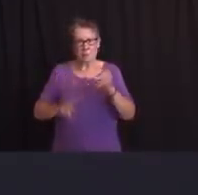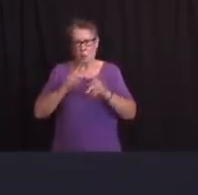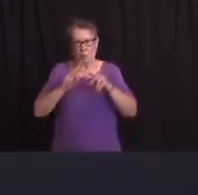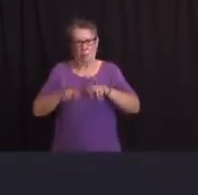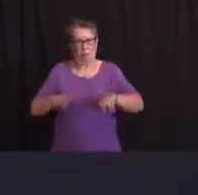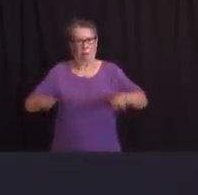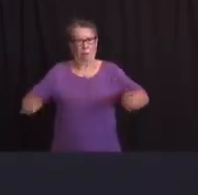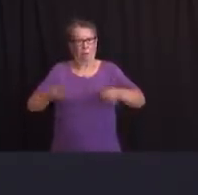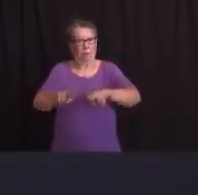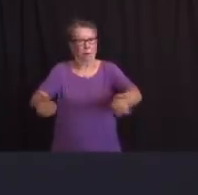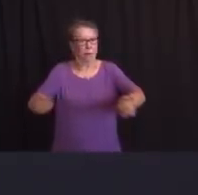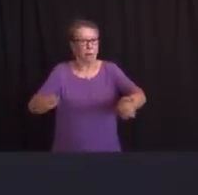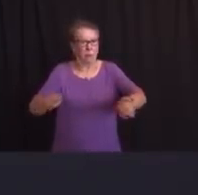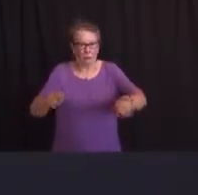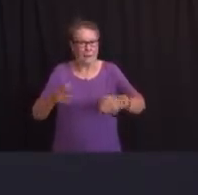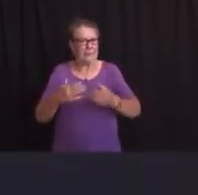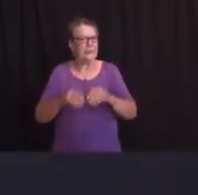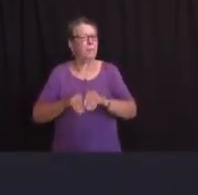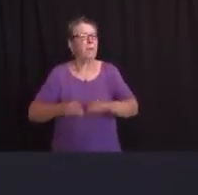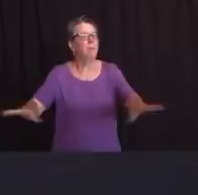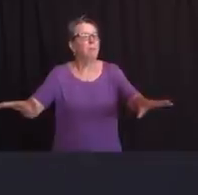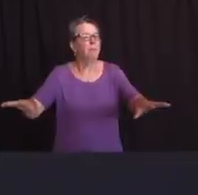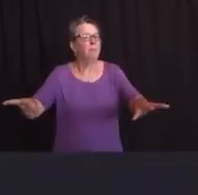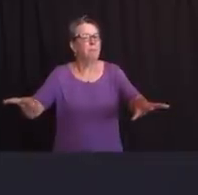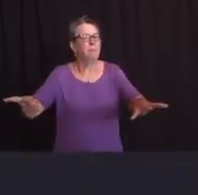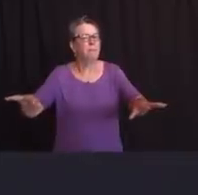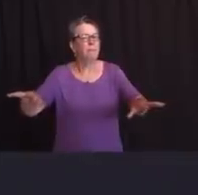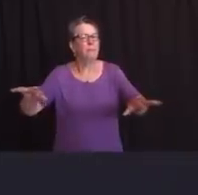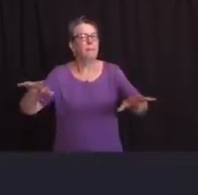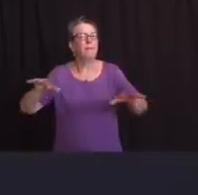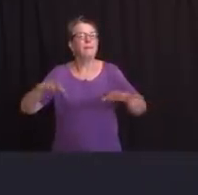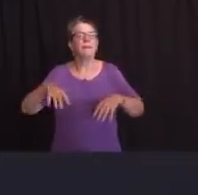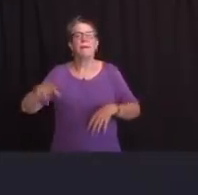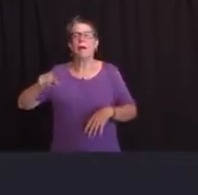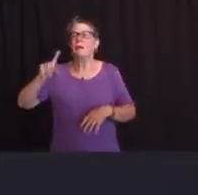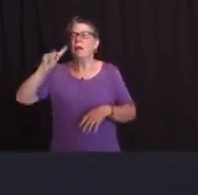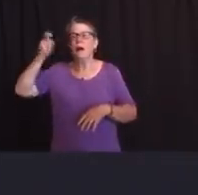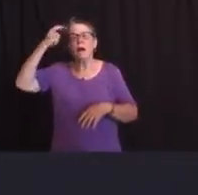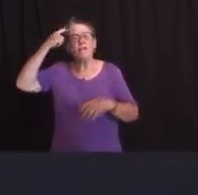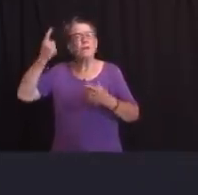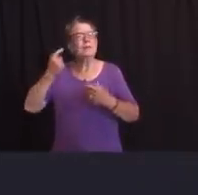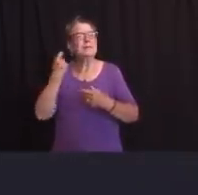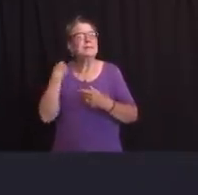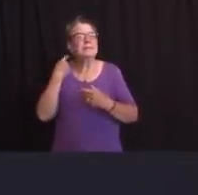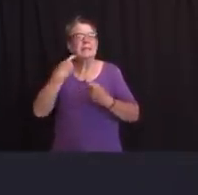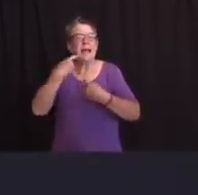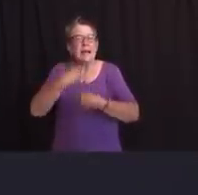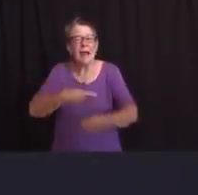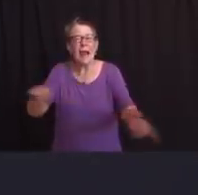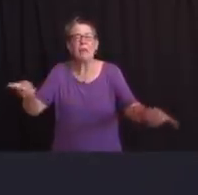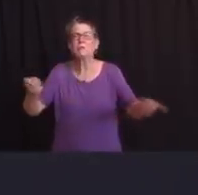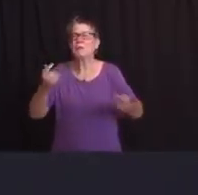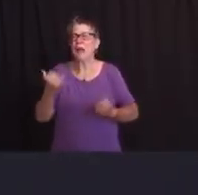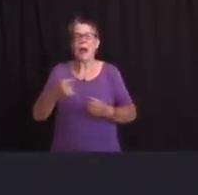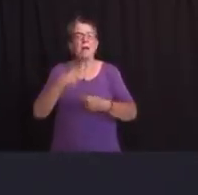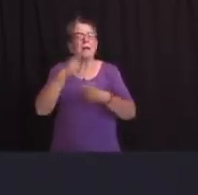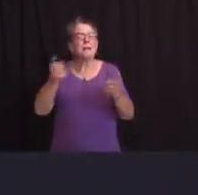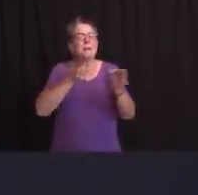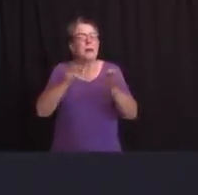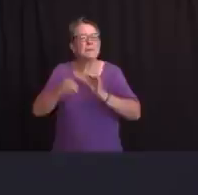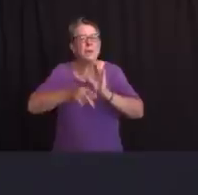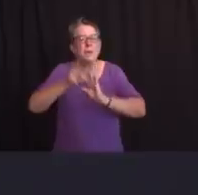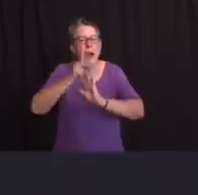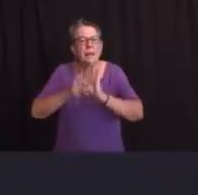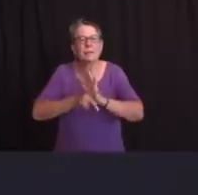governor announced today are an important step to reduce the risk to nursing home residents, hospitalized patients,